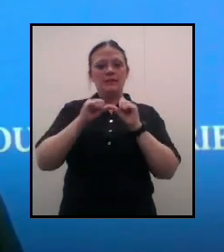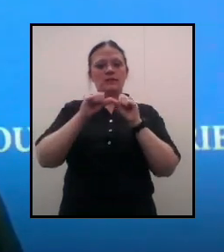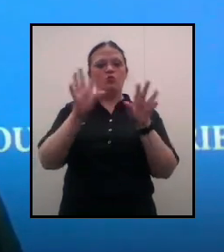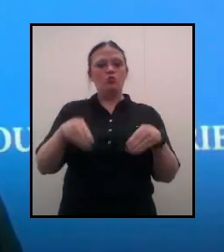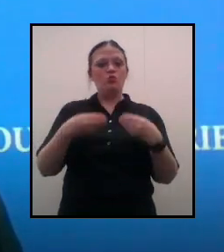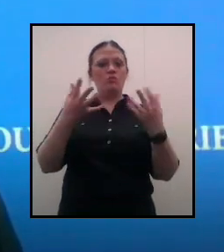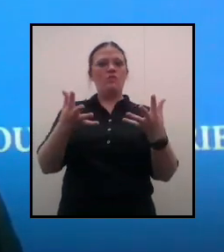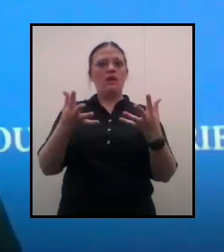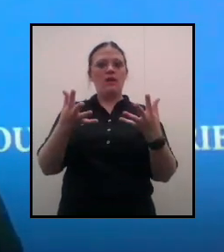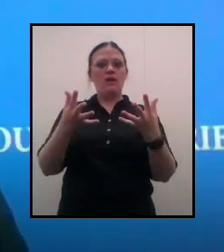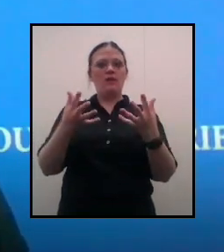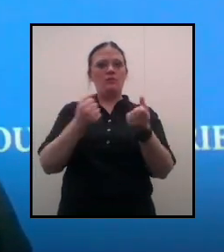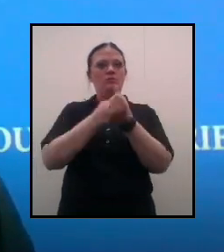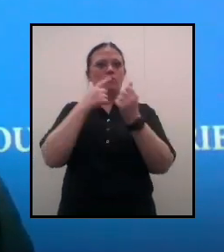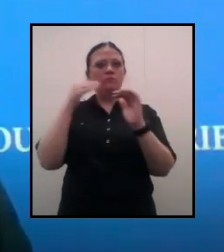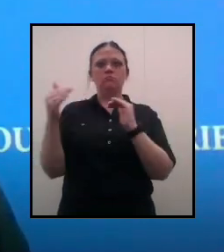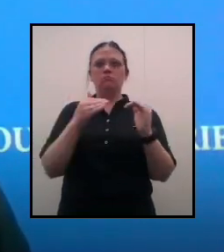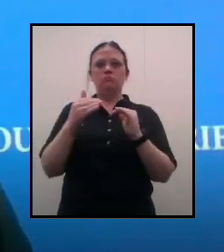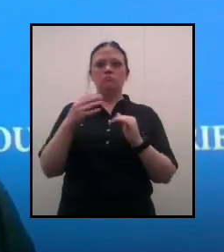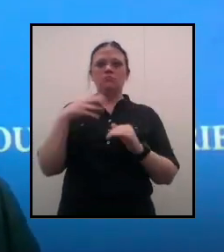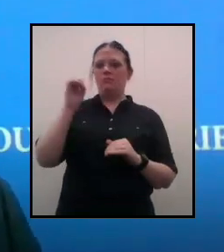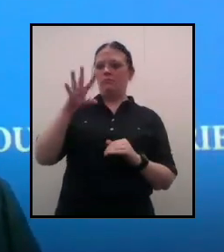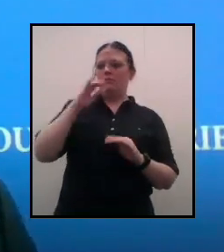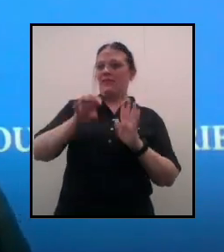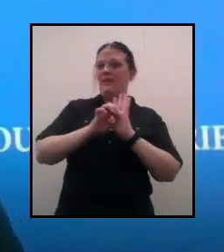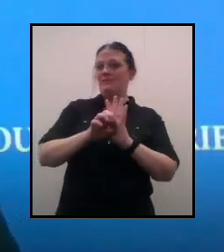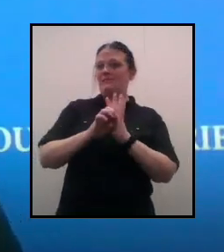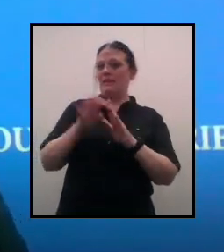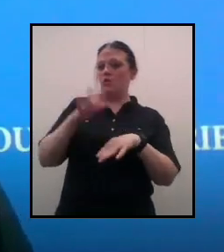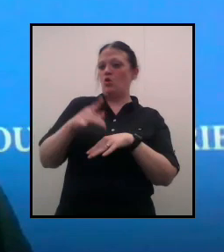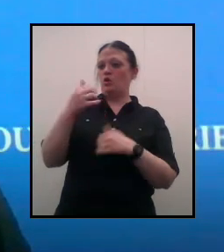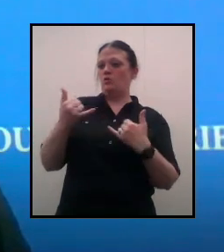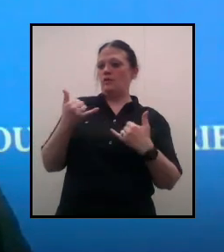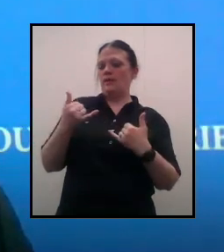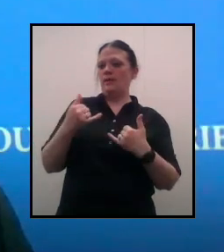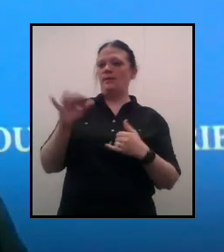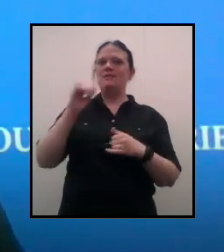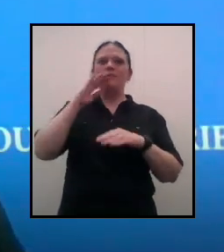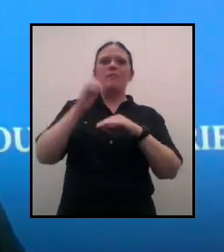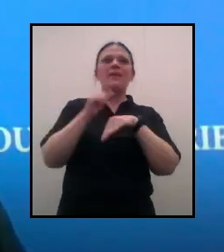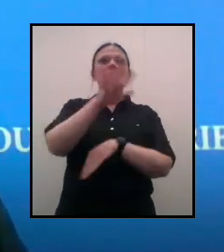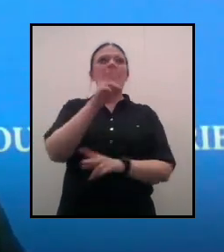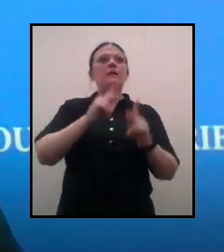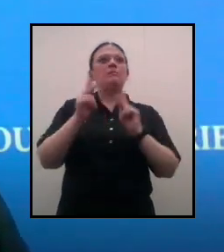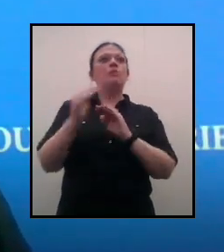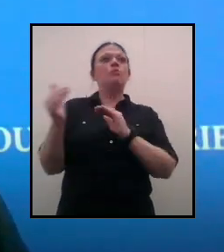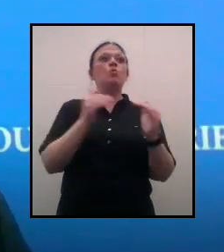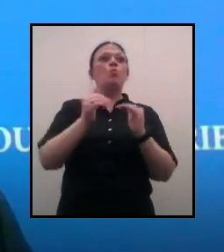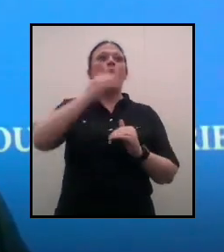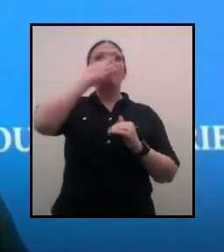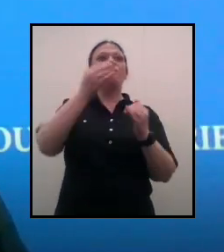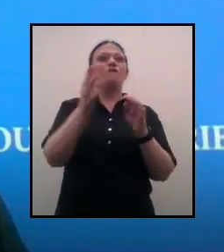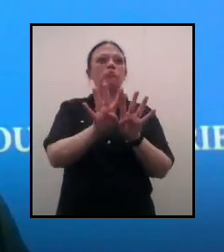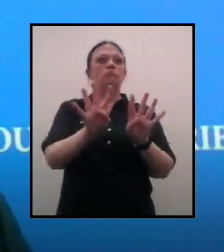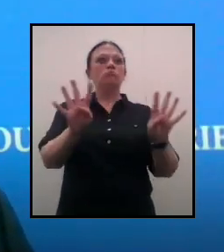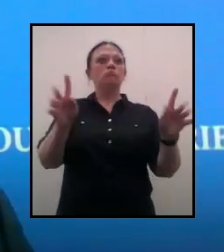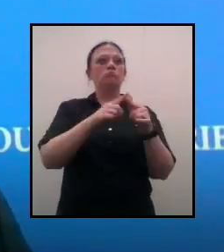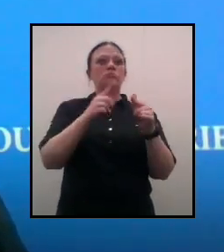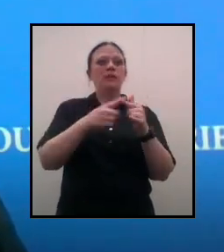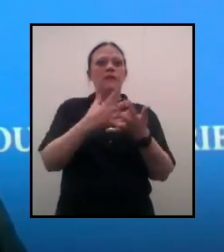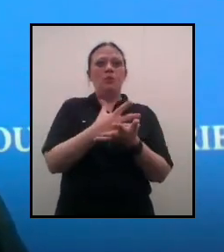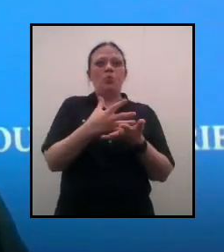that frontline battle. I gave an example earlier today. It would be like sending people to the war on the front lines and them running out of ammunition,